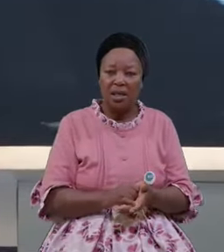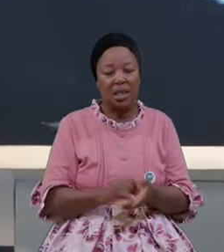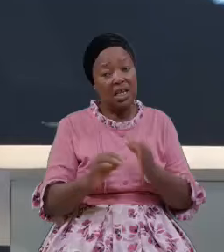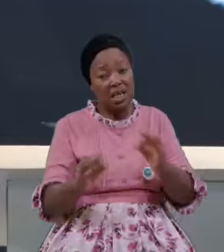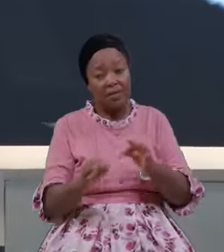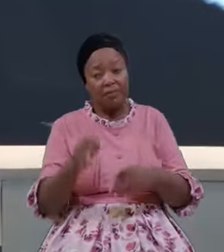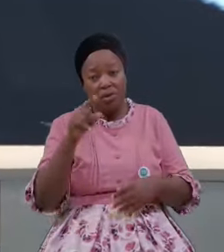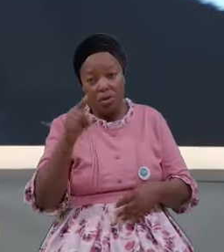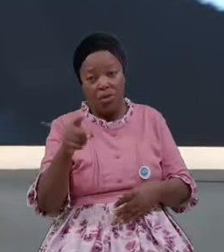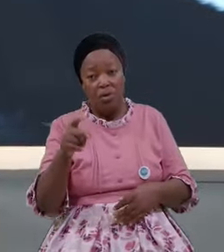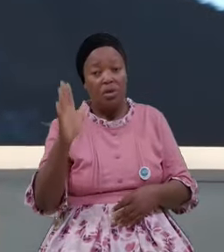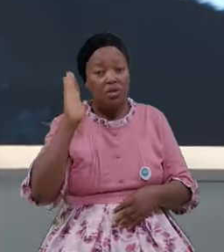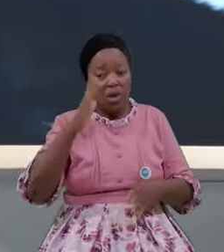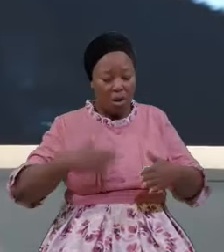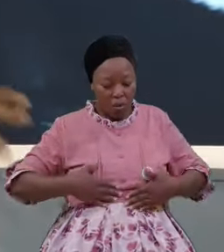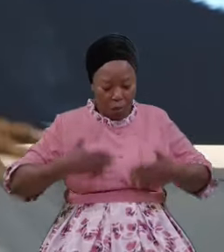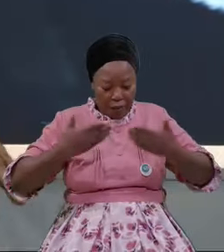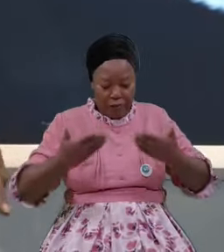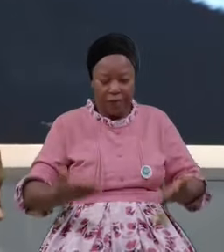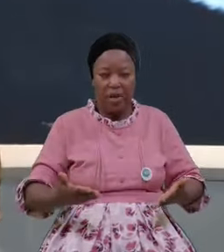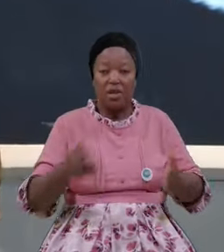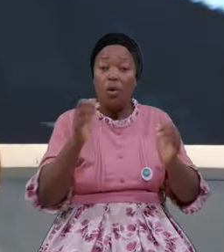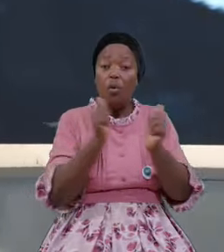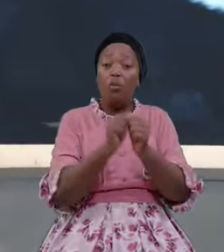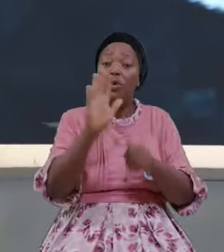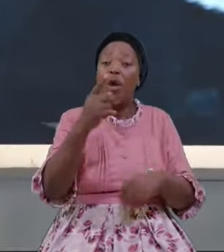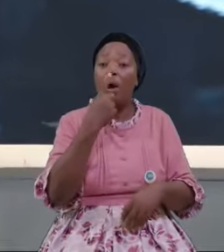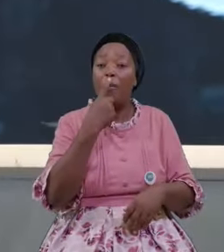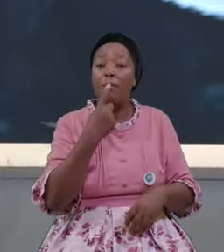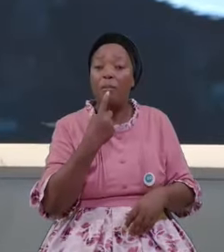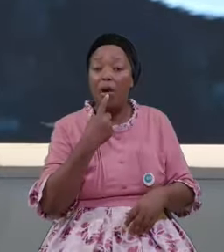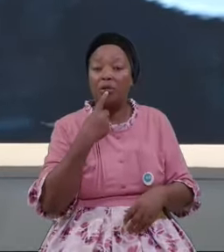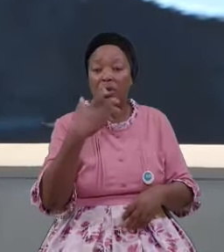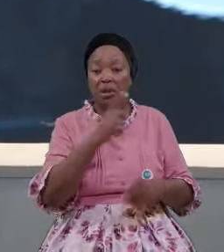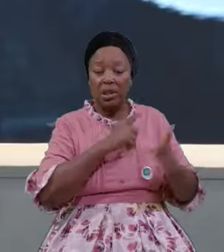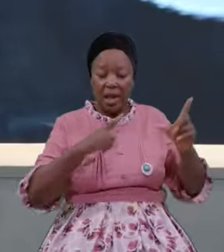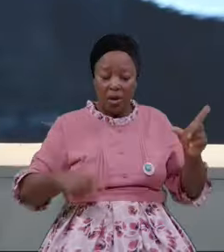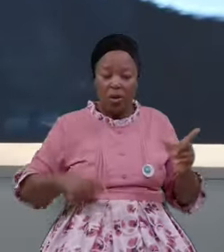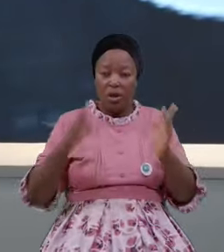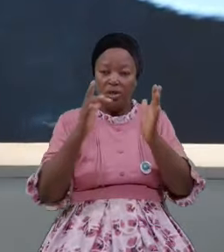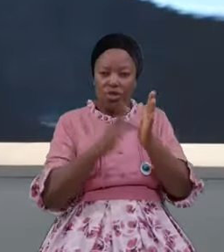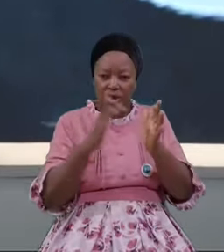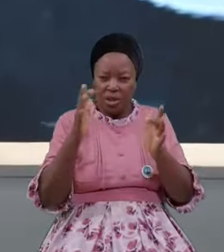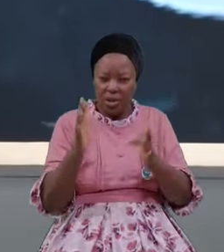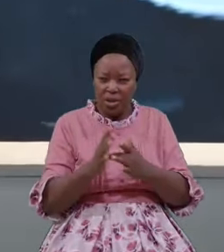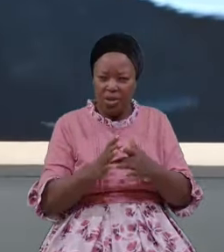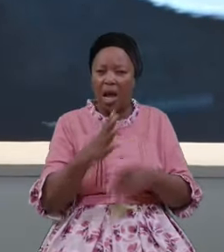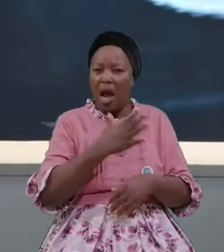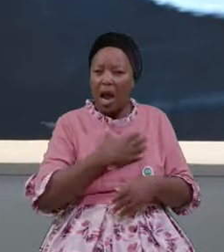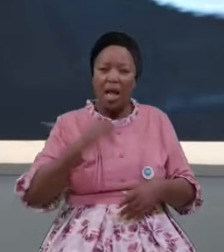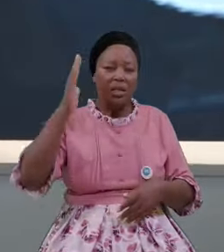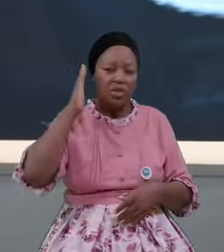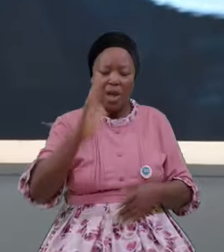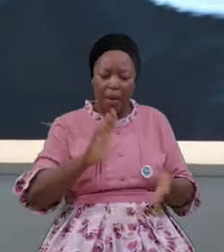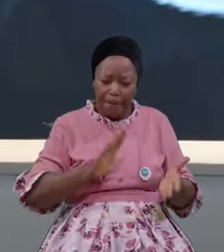shall confess with thy mouth the Lord Jesus, and shall believe